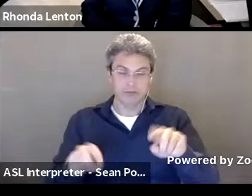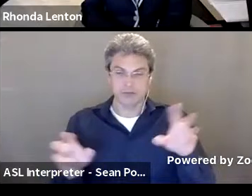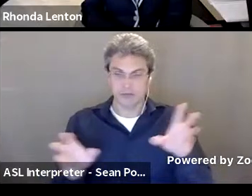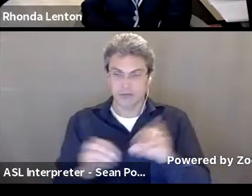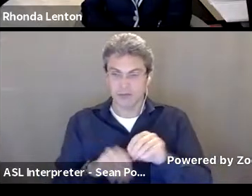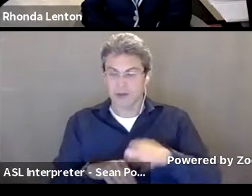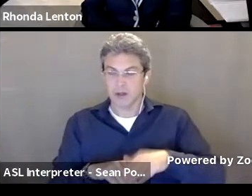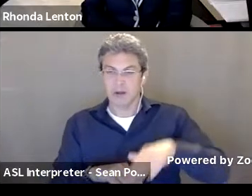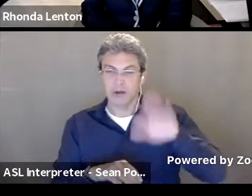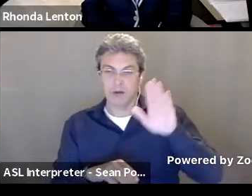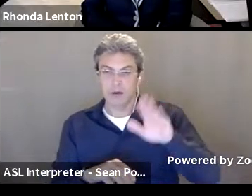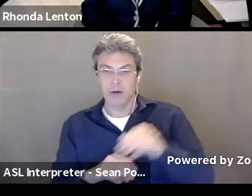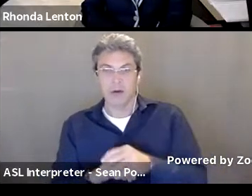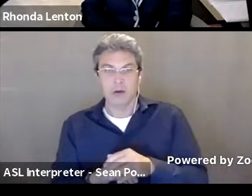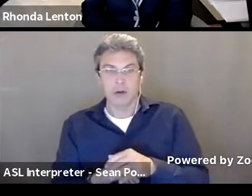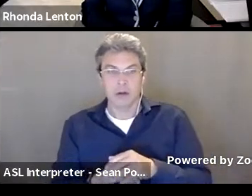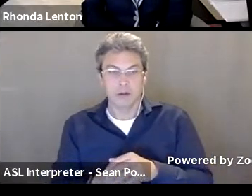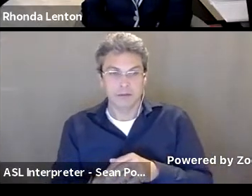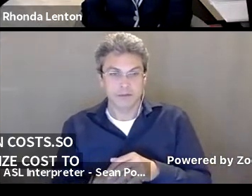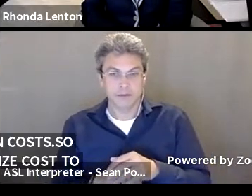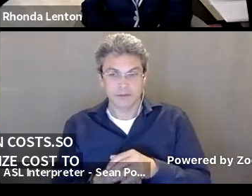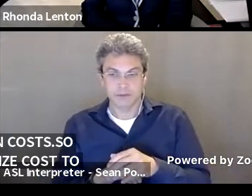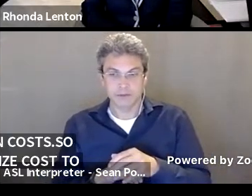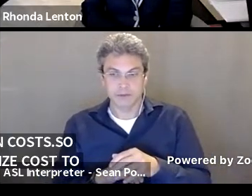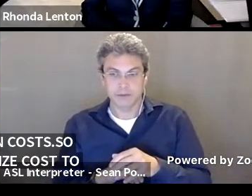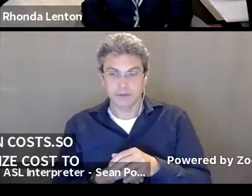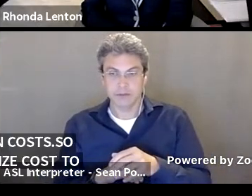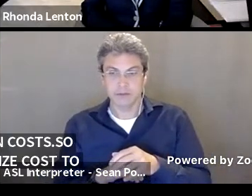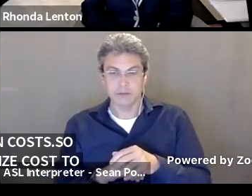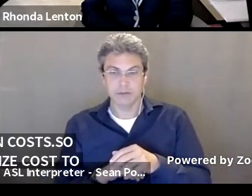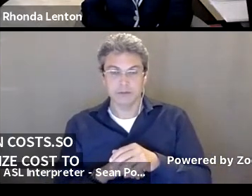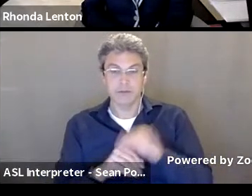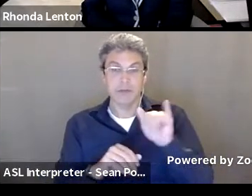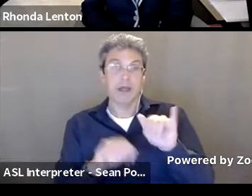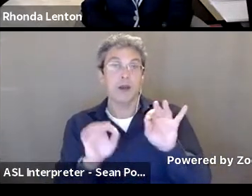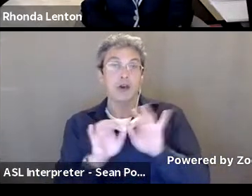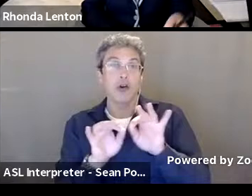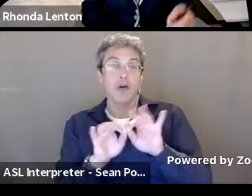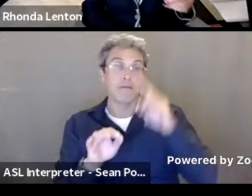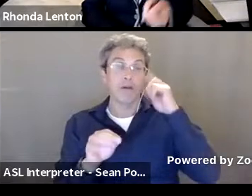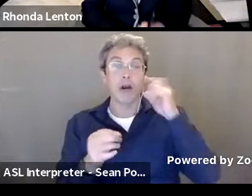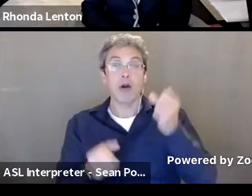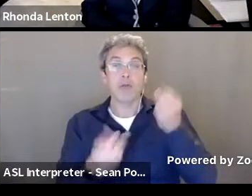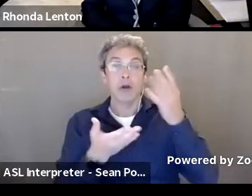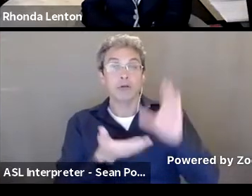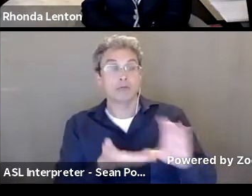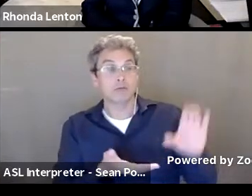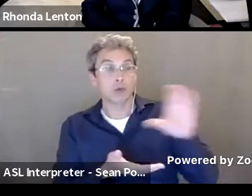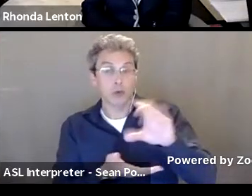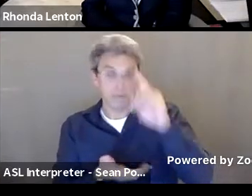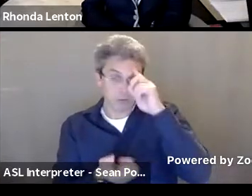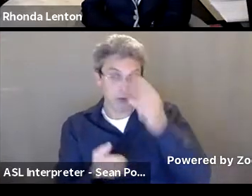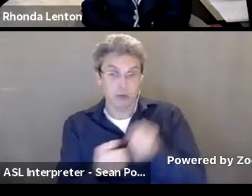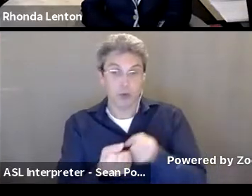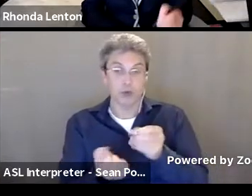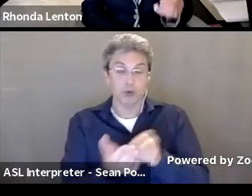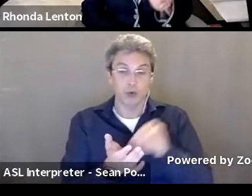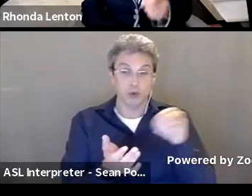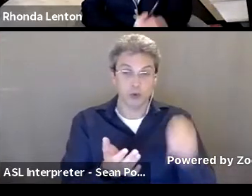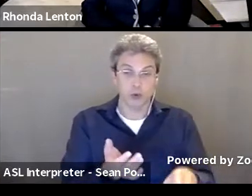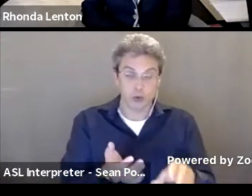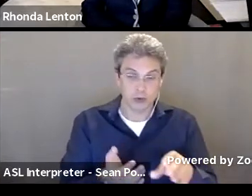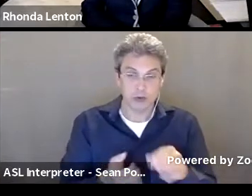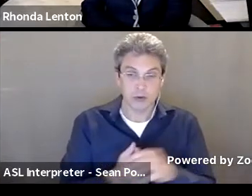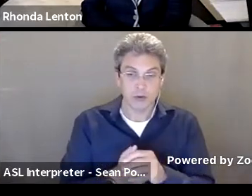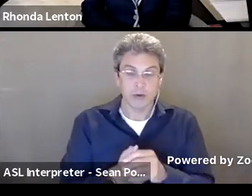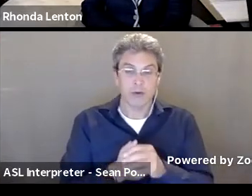$425,000 raised from donors, and those funds are being deployed to students to support them in their needs. We are continuing to reach